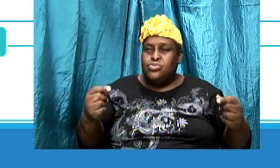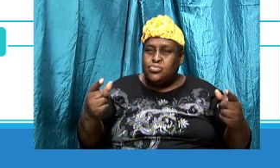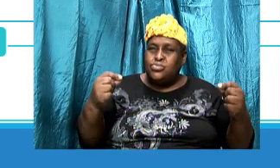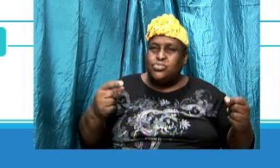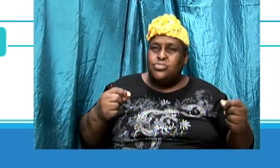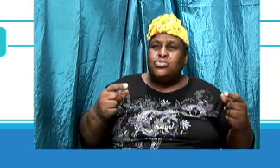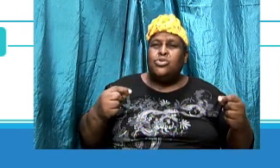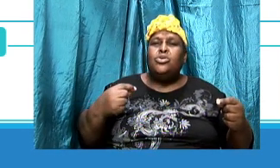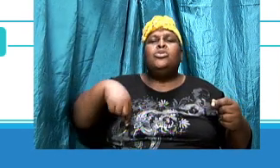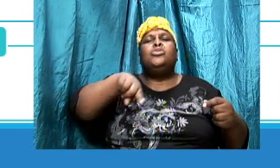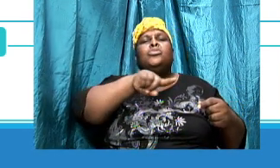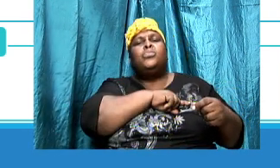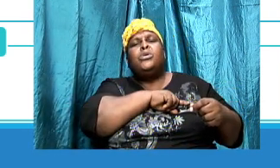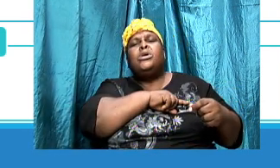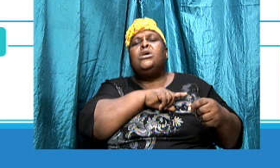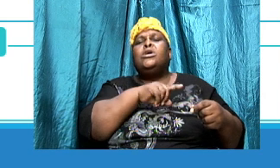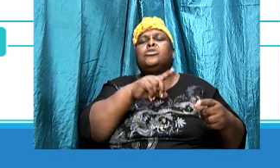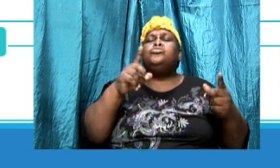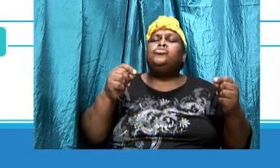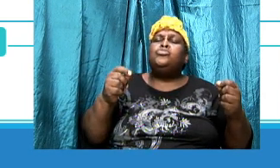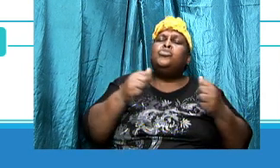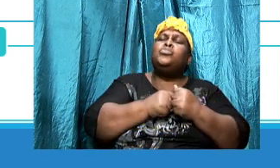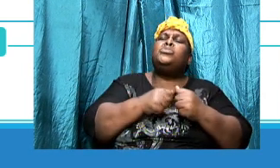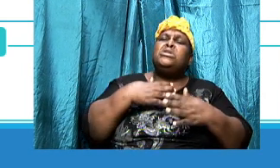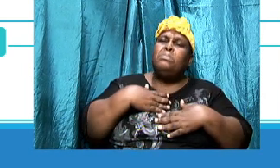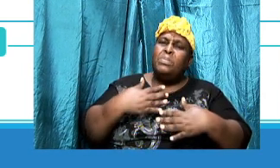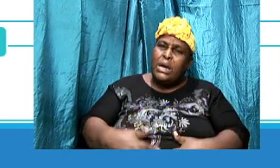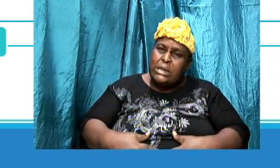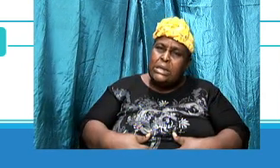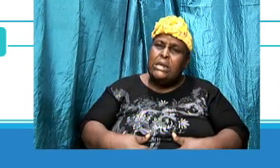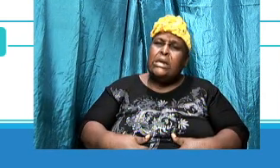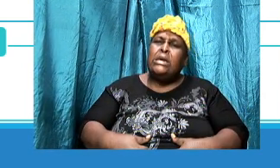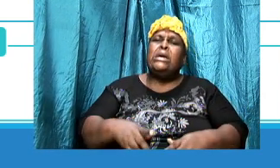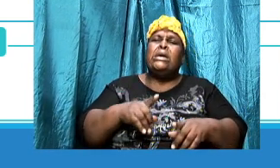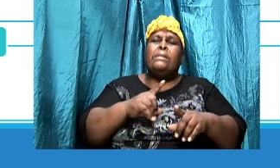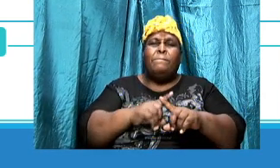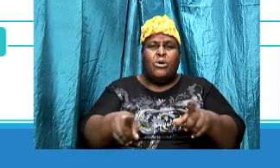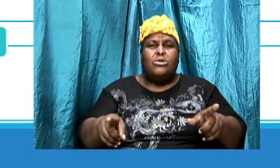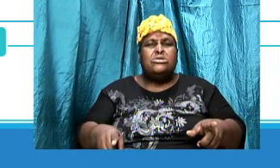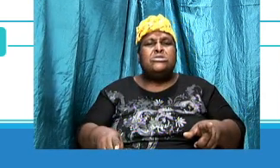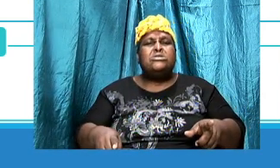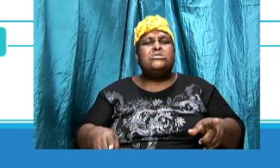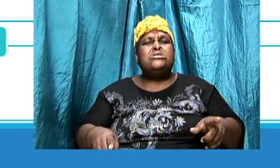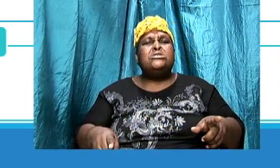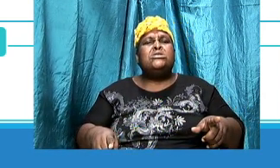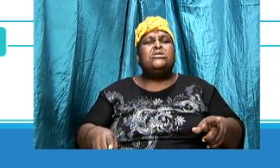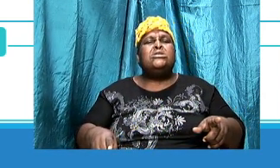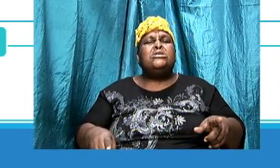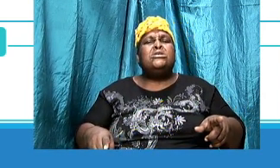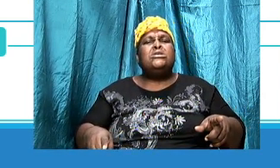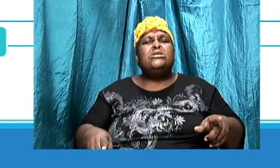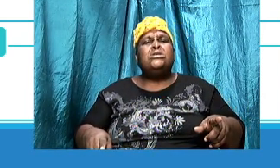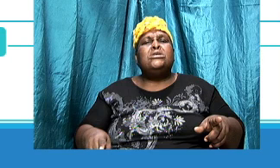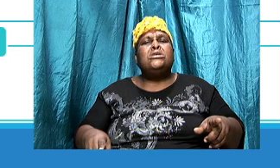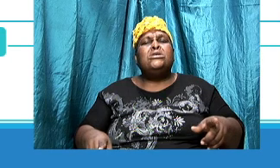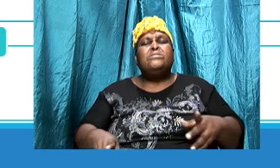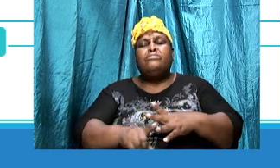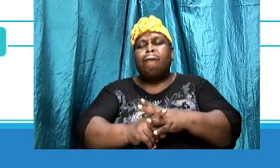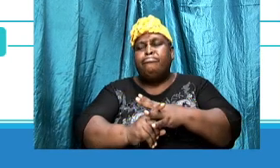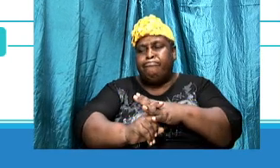special effort here, or, you know, a special case, as it were, to